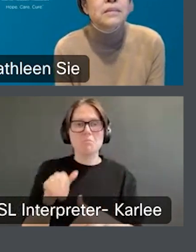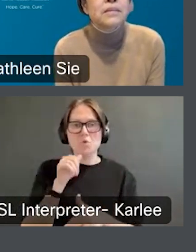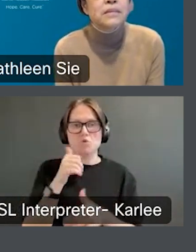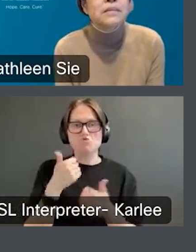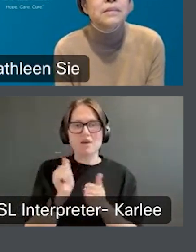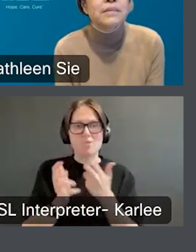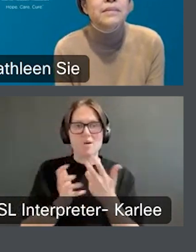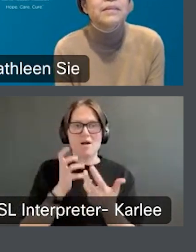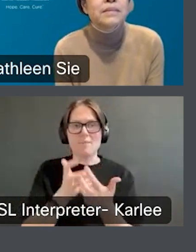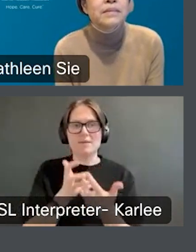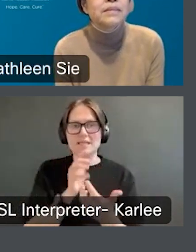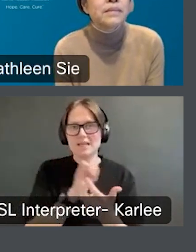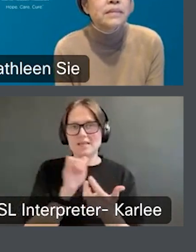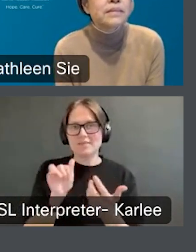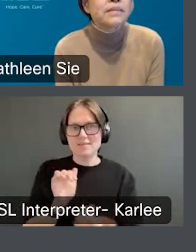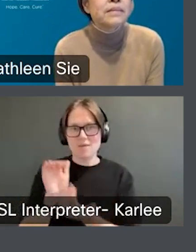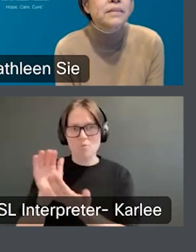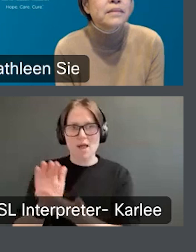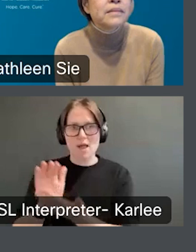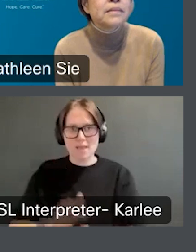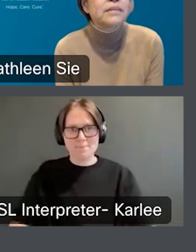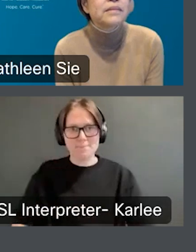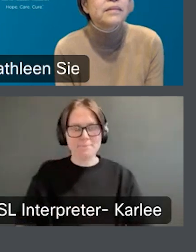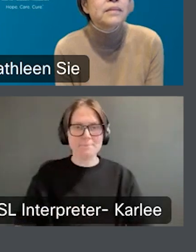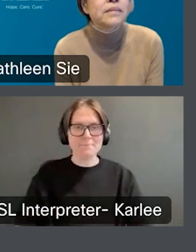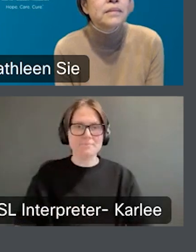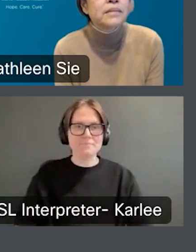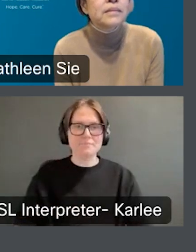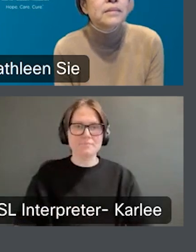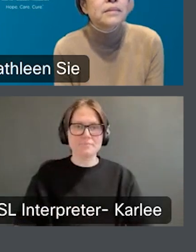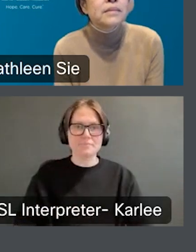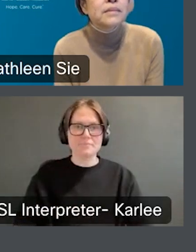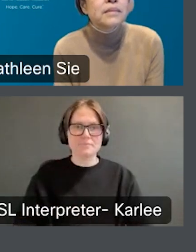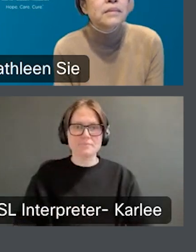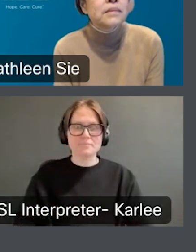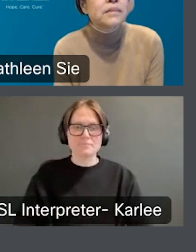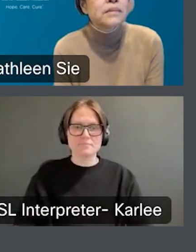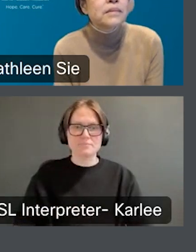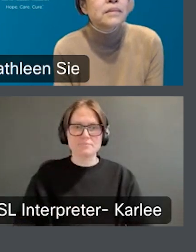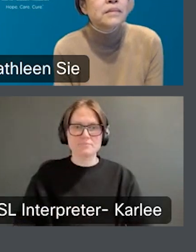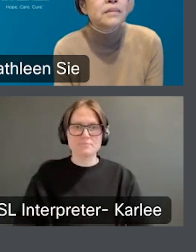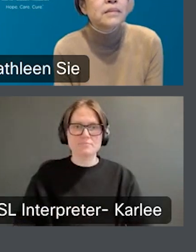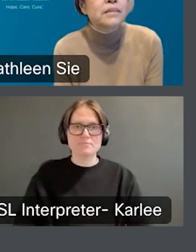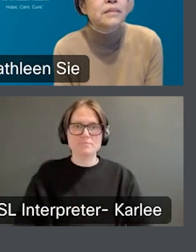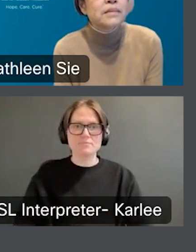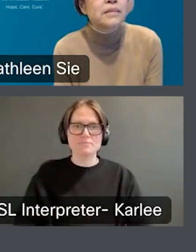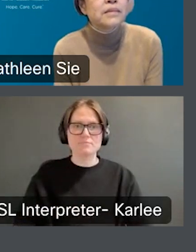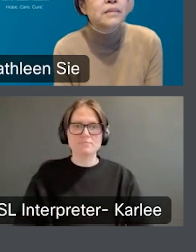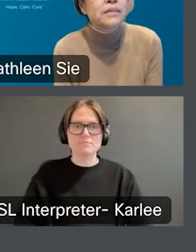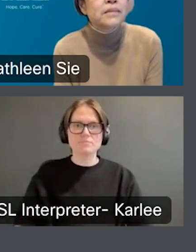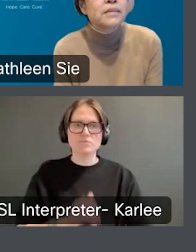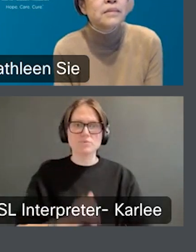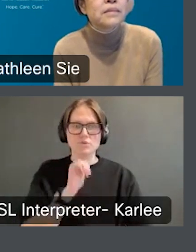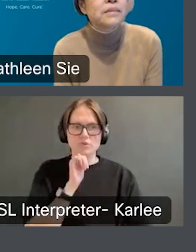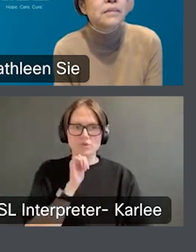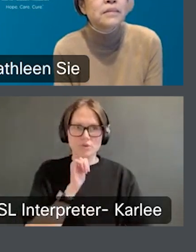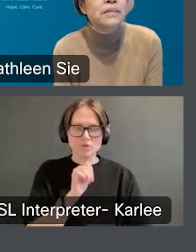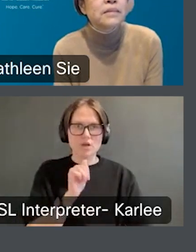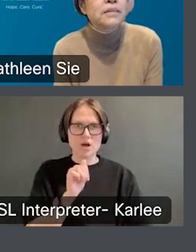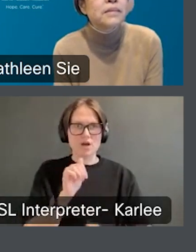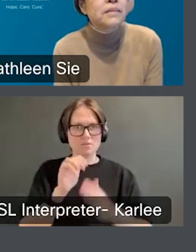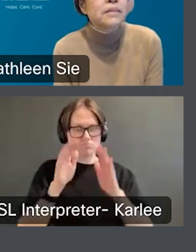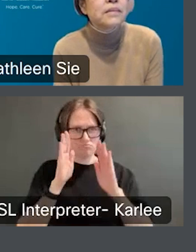way. They're not tuned into ensuring that the environment